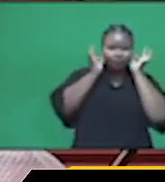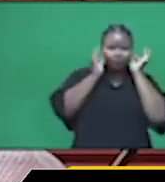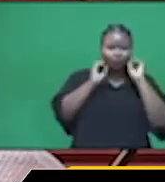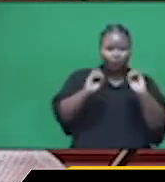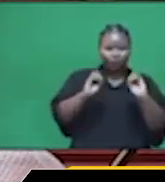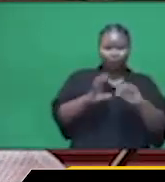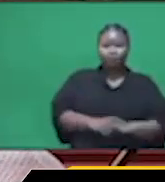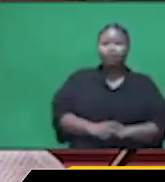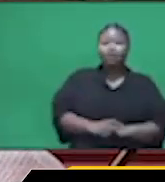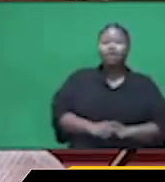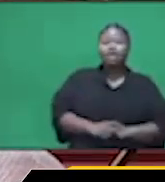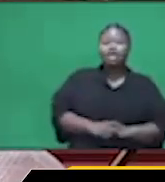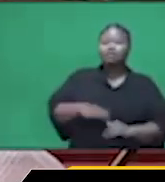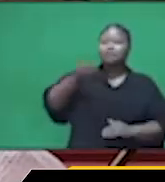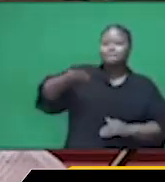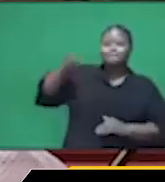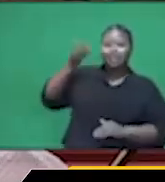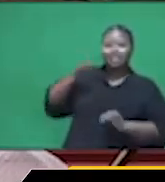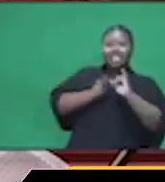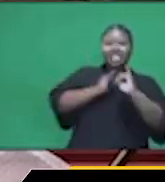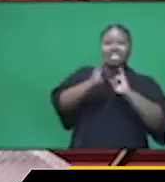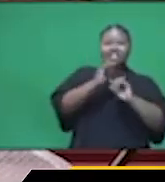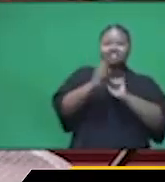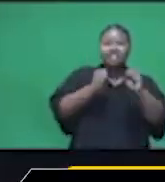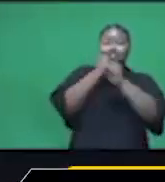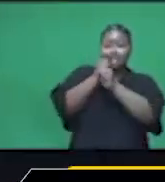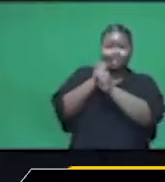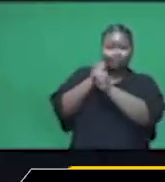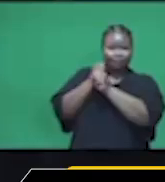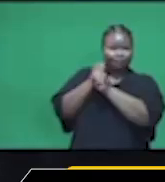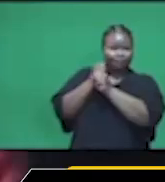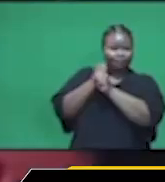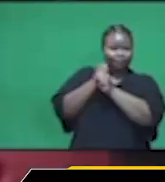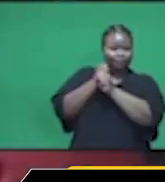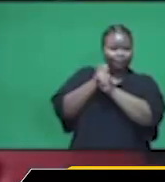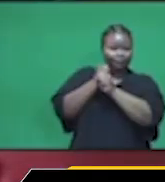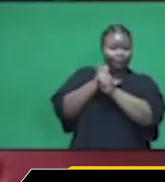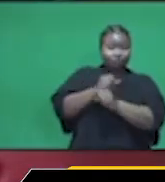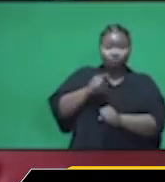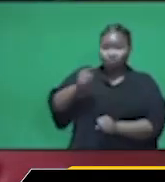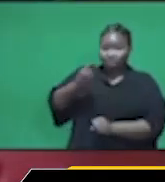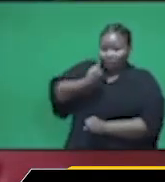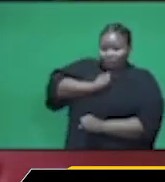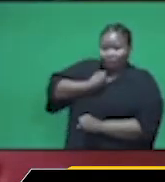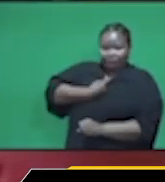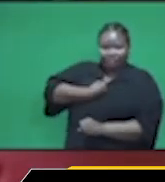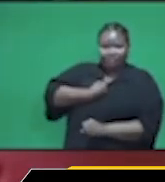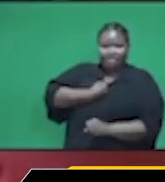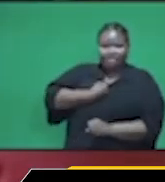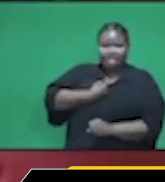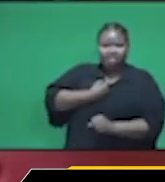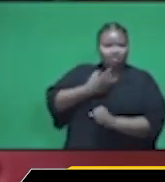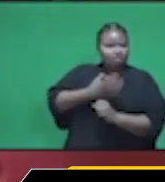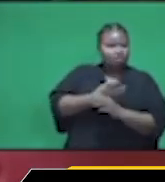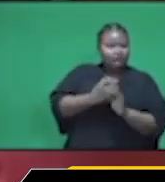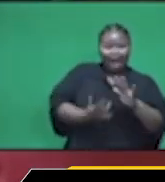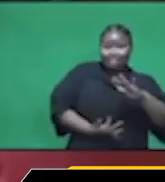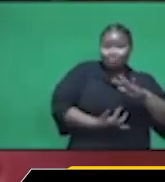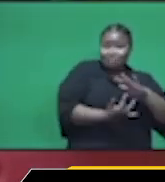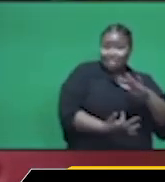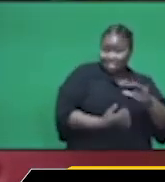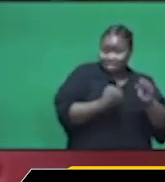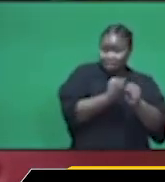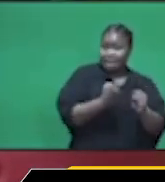In the past 11 years, extended yourselves in the inspiration and aspiration way